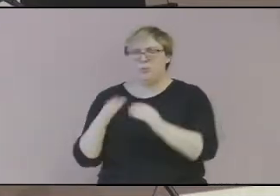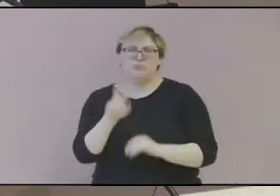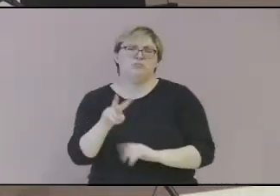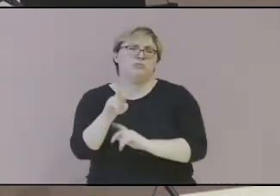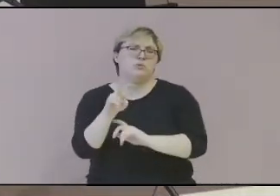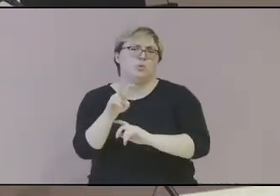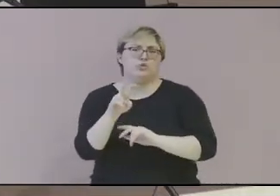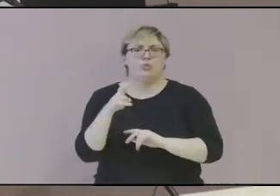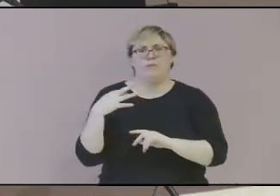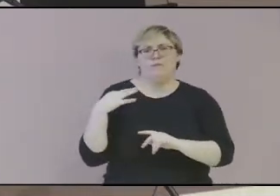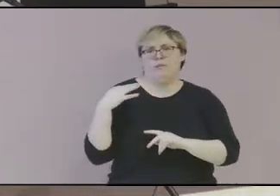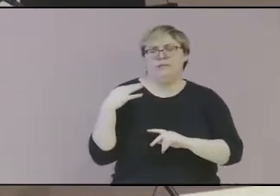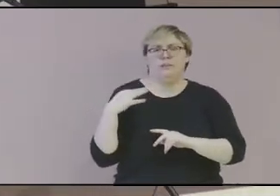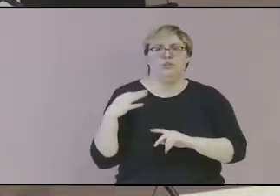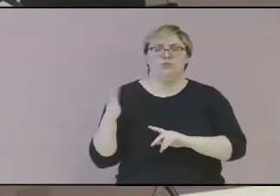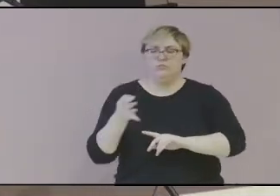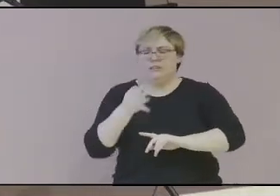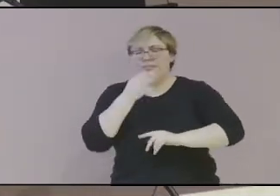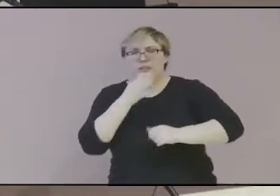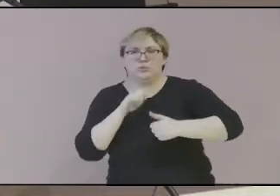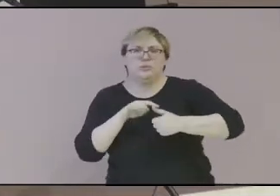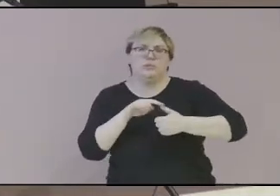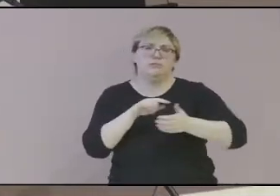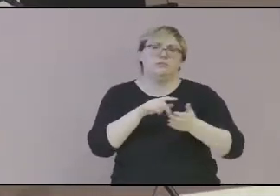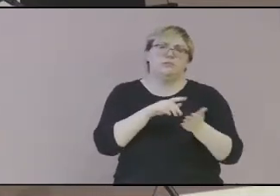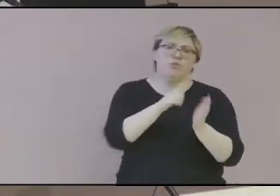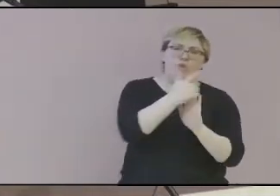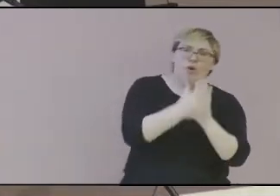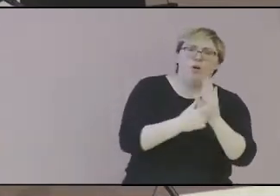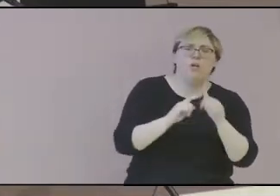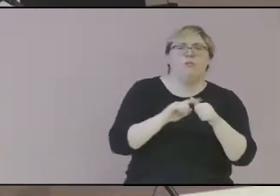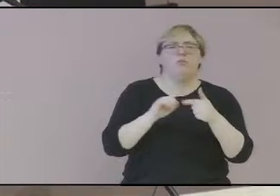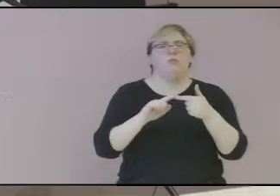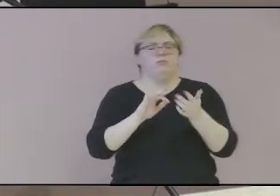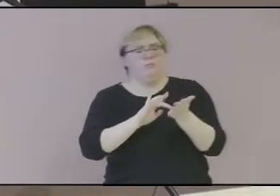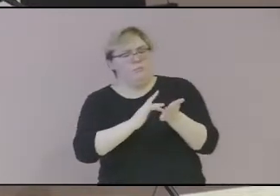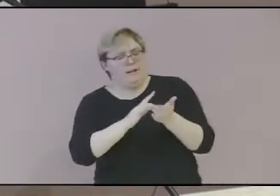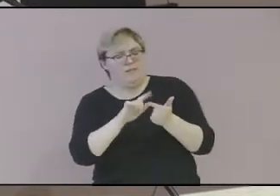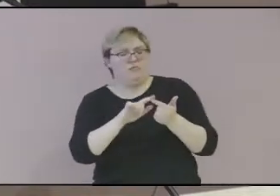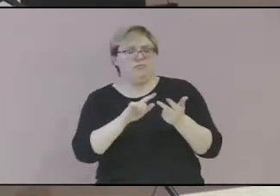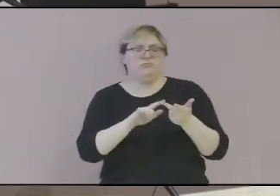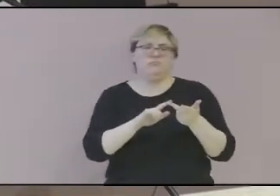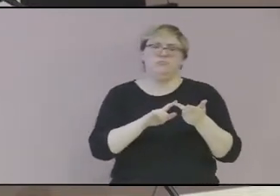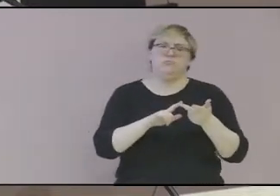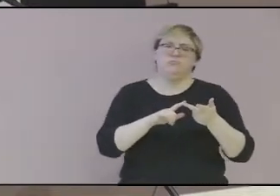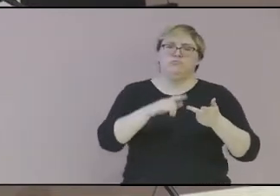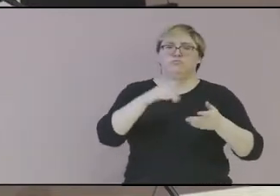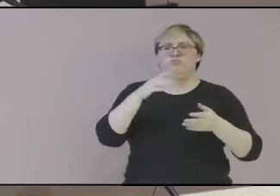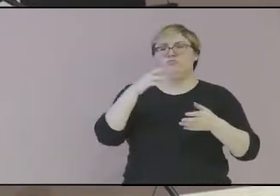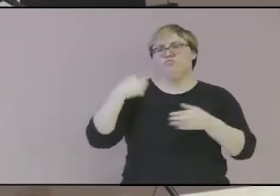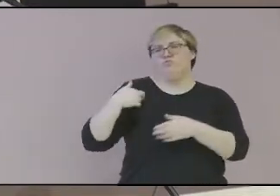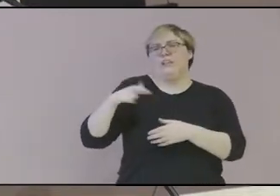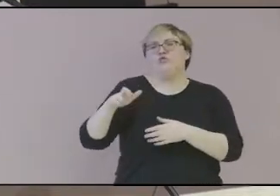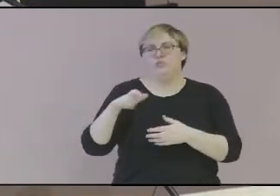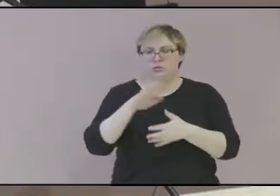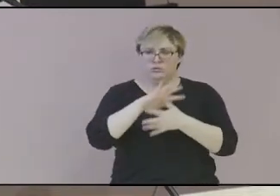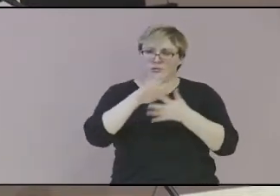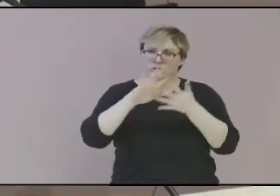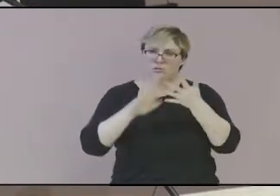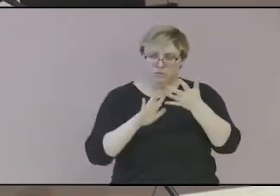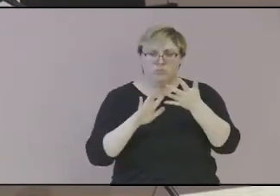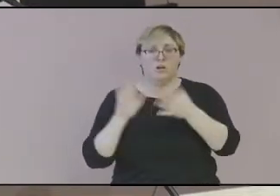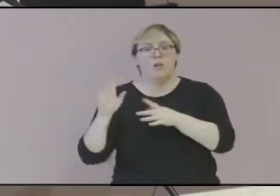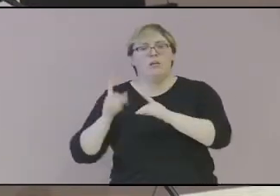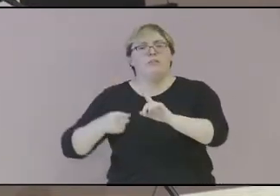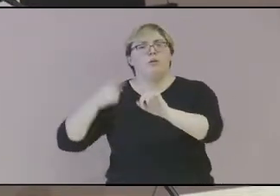medicine, law, ethics, also religious leaders, and a small paid staff. Their goal was to advise